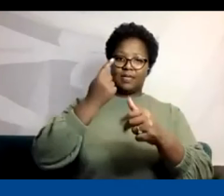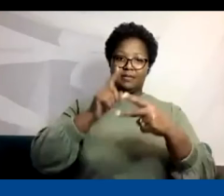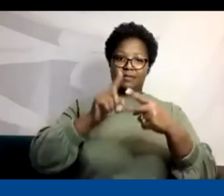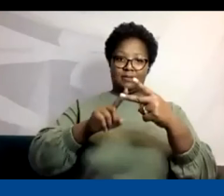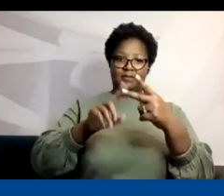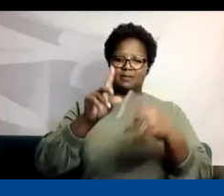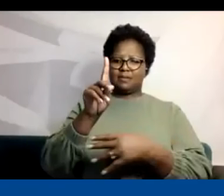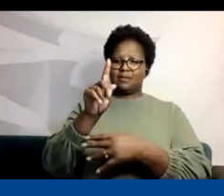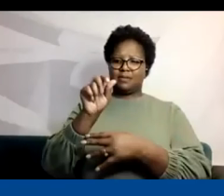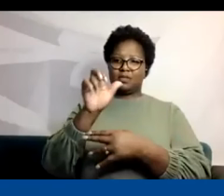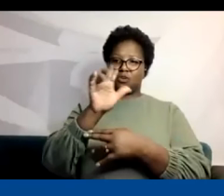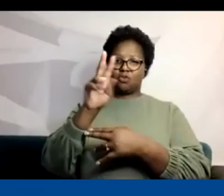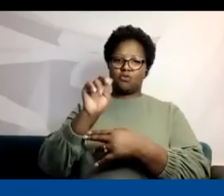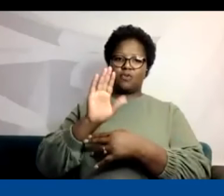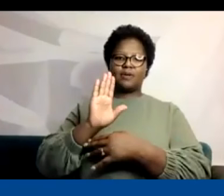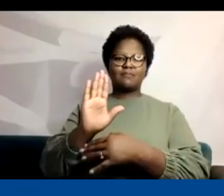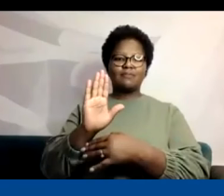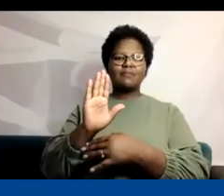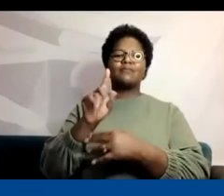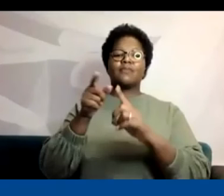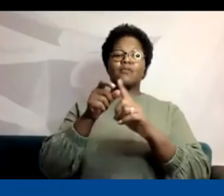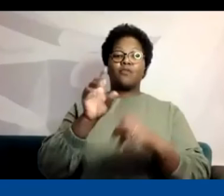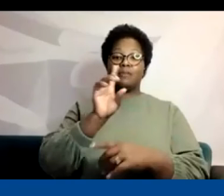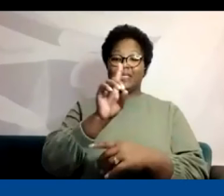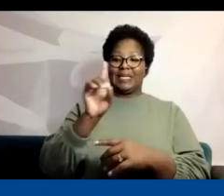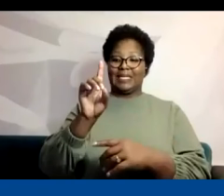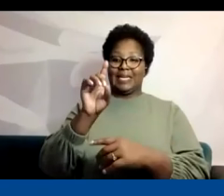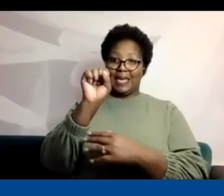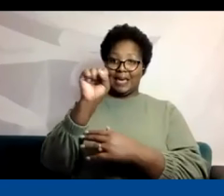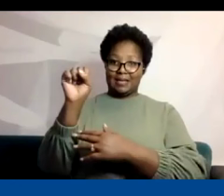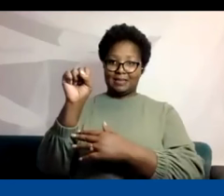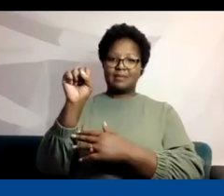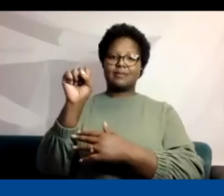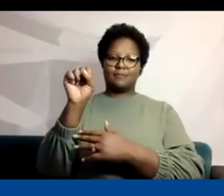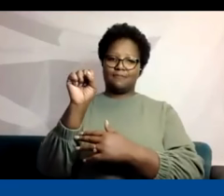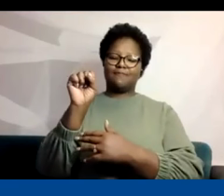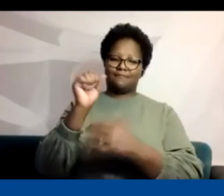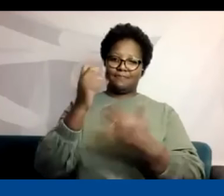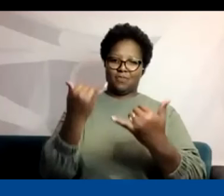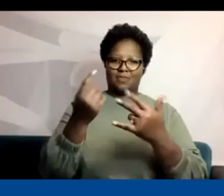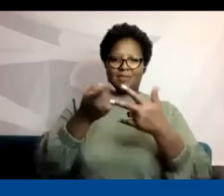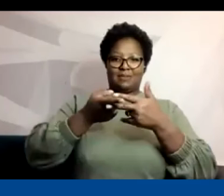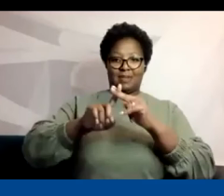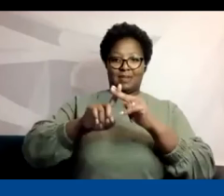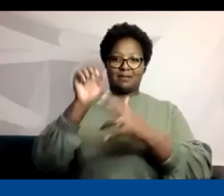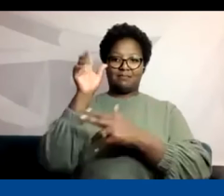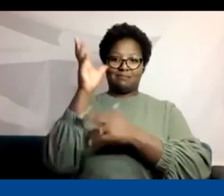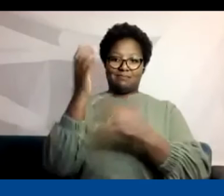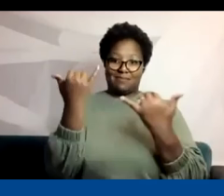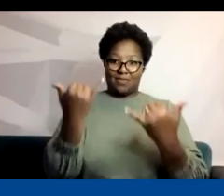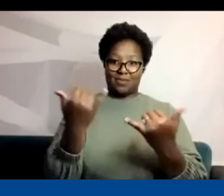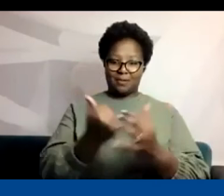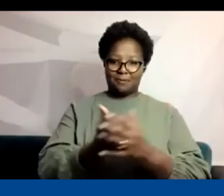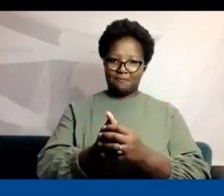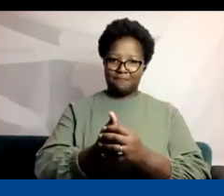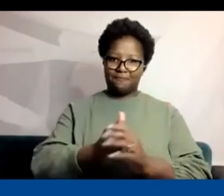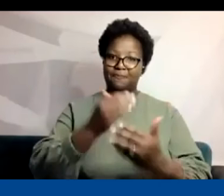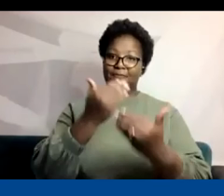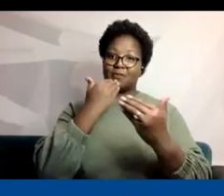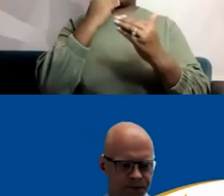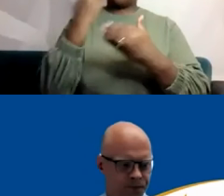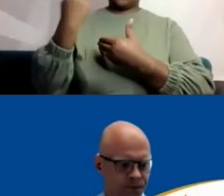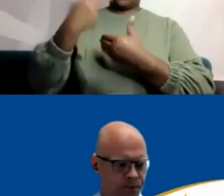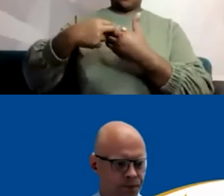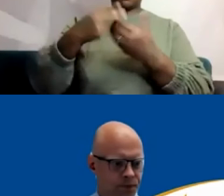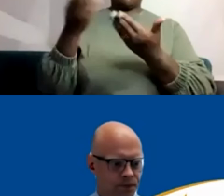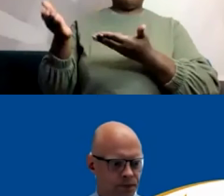of Developmental Disability Services at PathPoint, to start our presentation today. Thank you again for being here. And Karen, take it away.